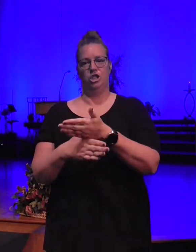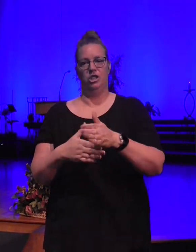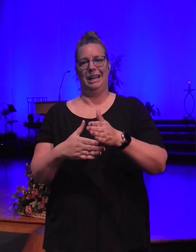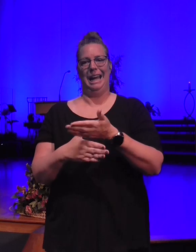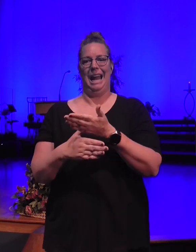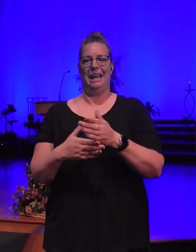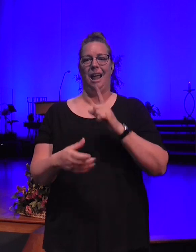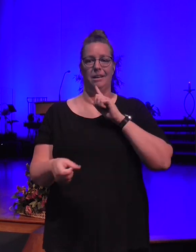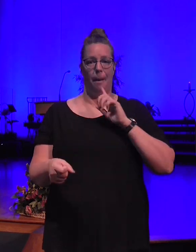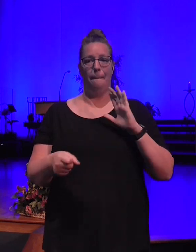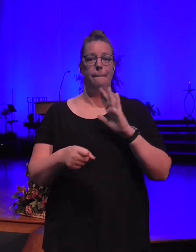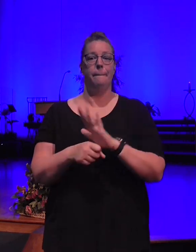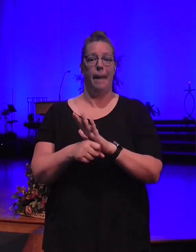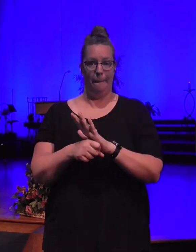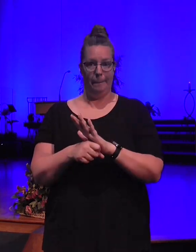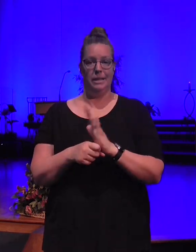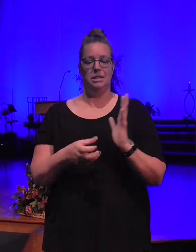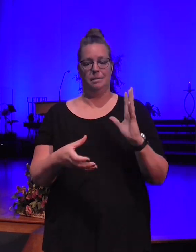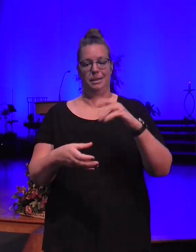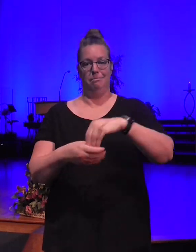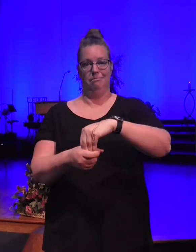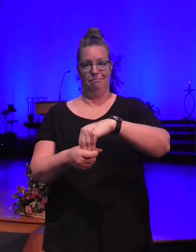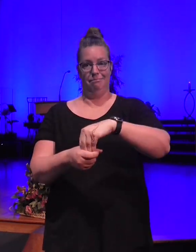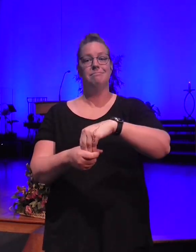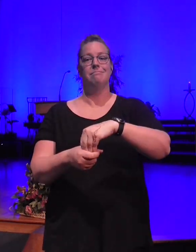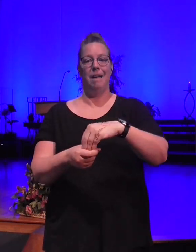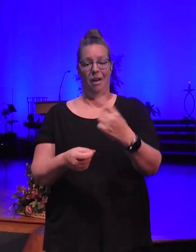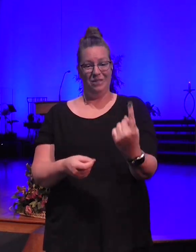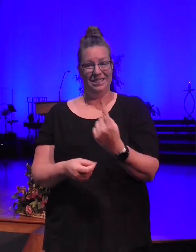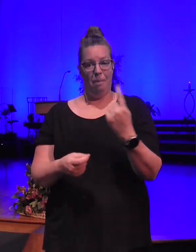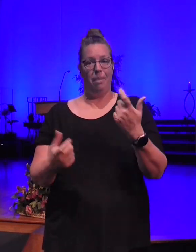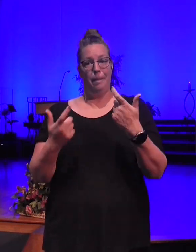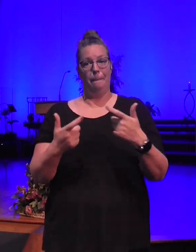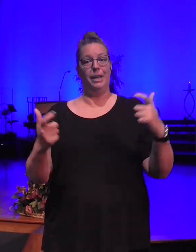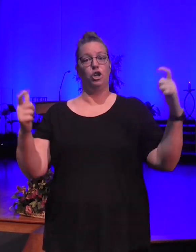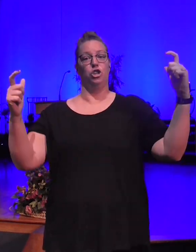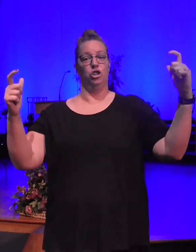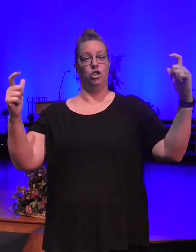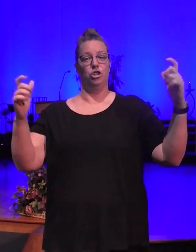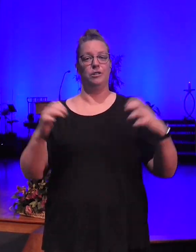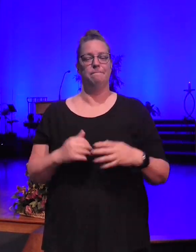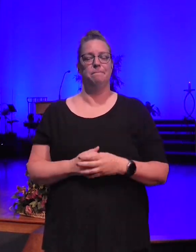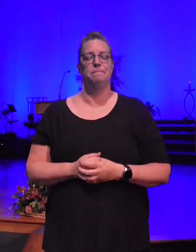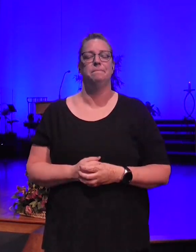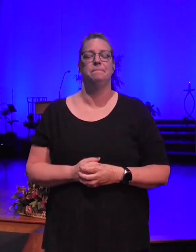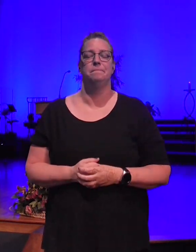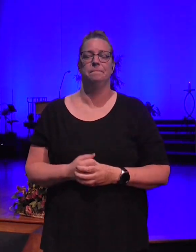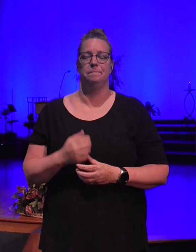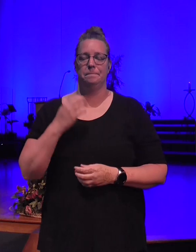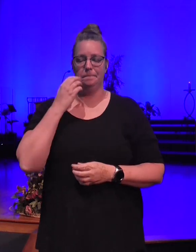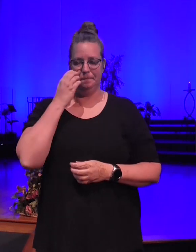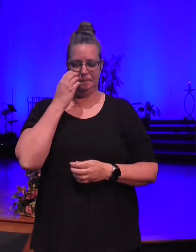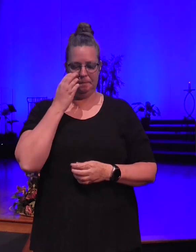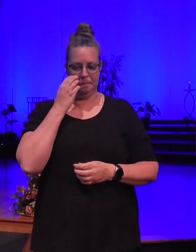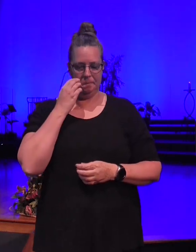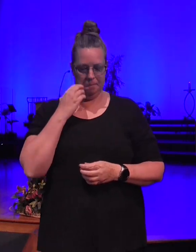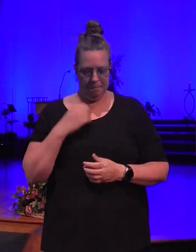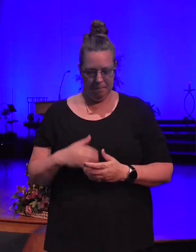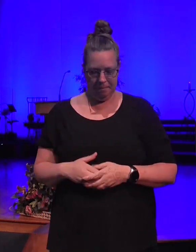that commitment to be part of something bigger than each one of us